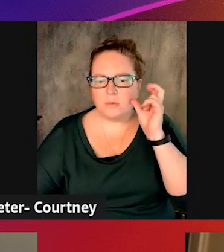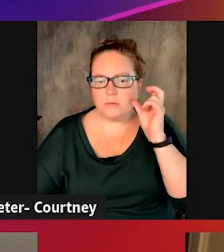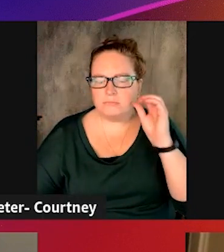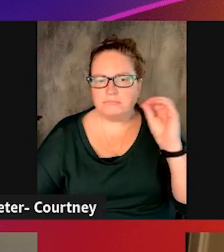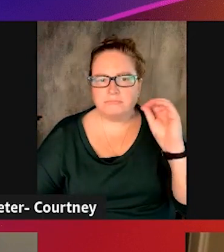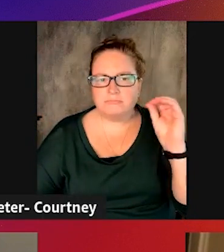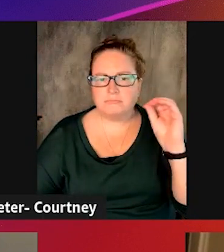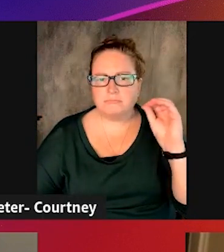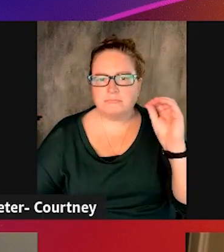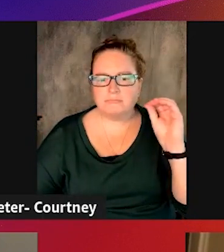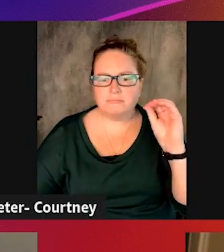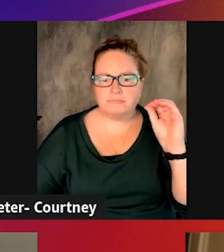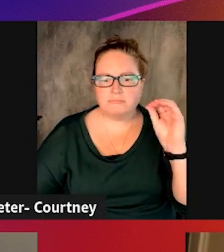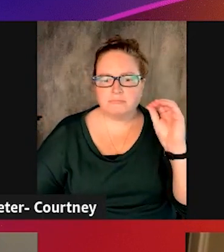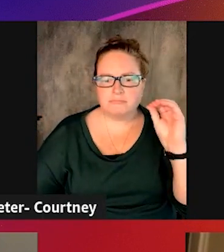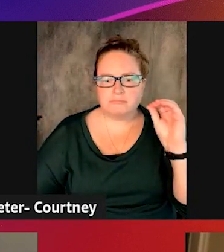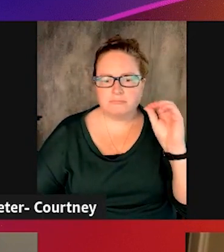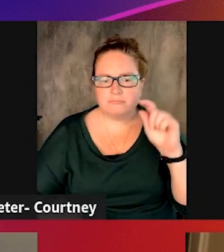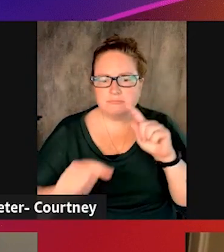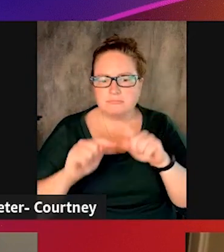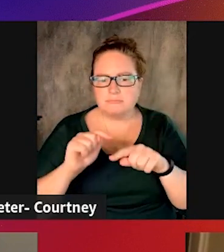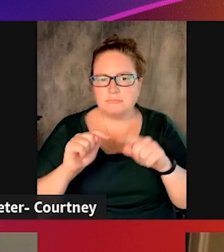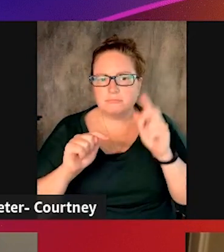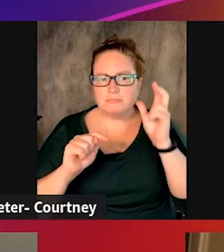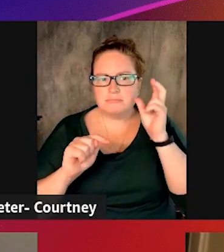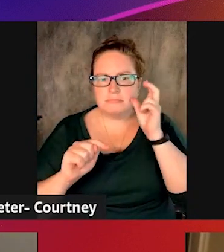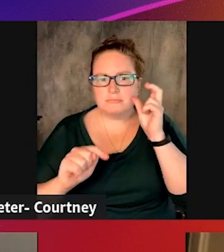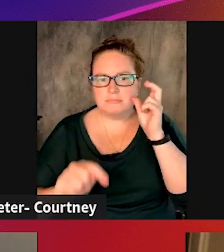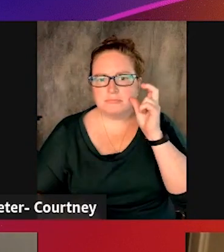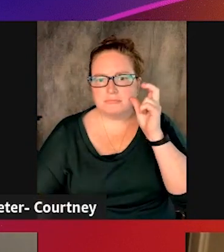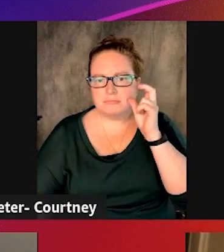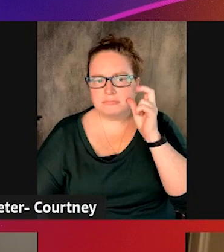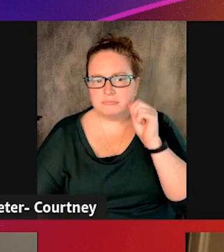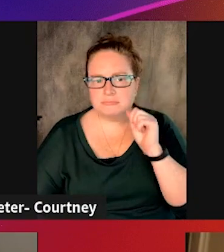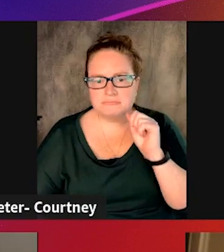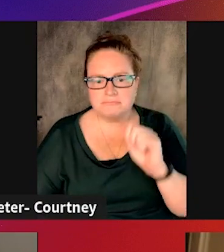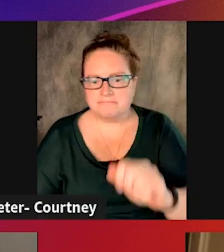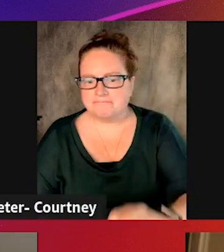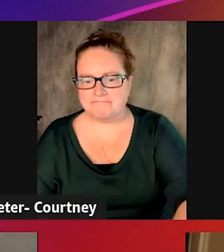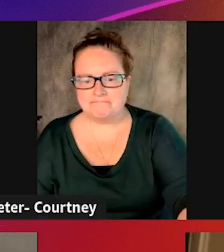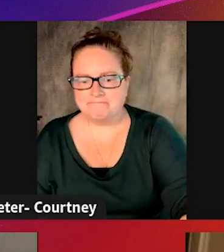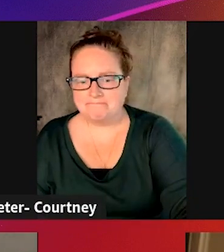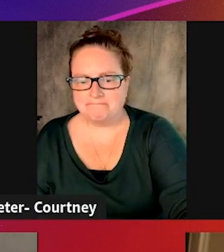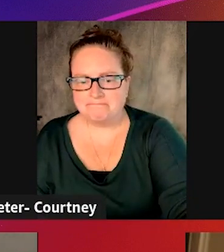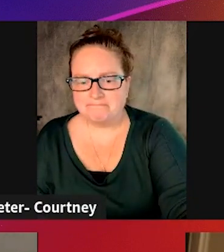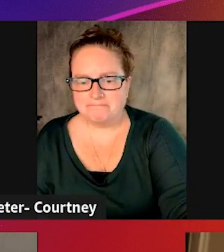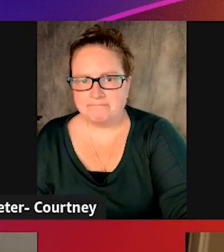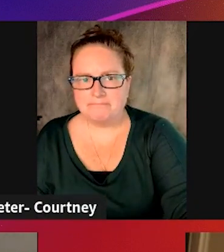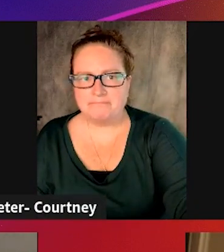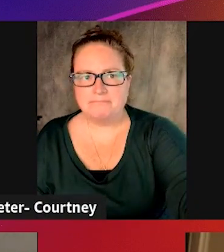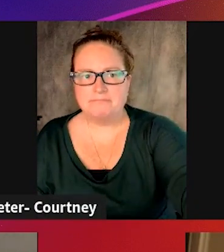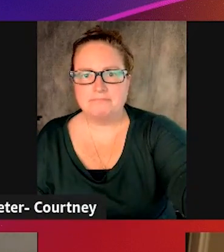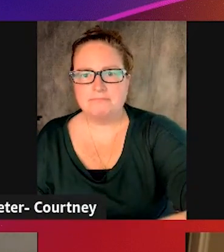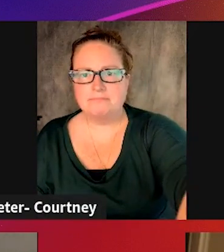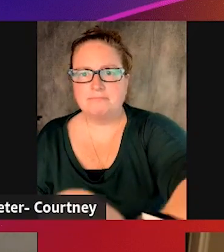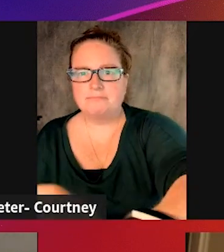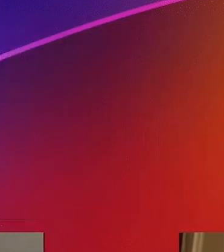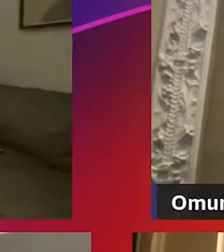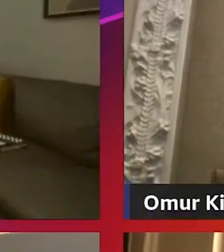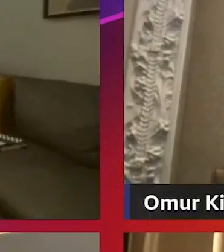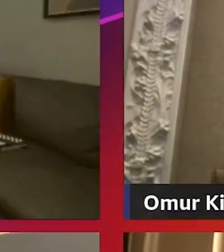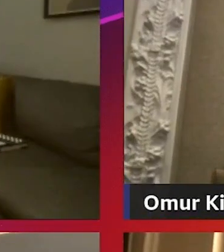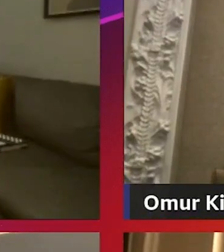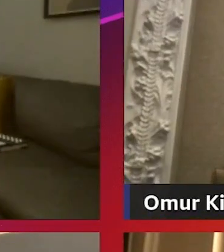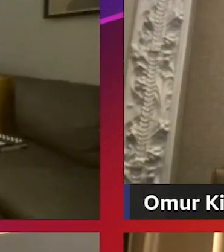I'm posted up here in the Omnia nightclub. I've been here all day. They won't get me to leave. They've tried time and again.